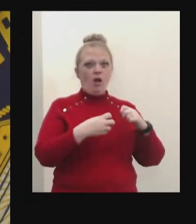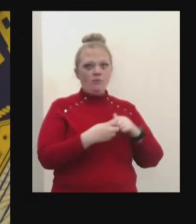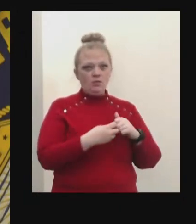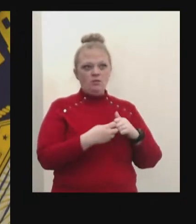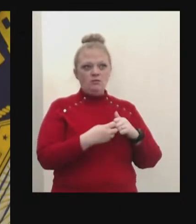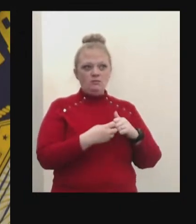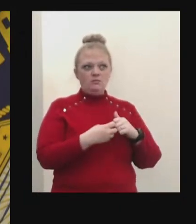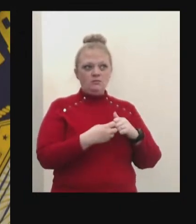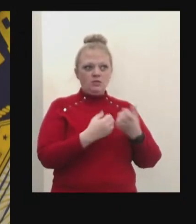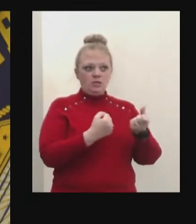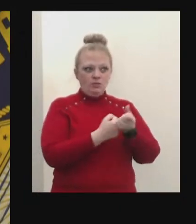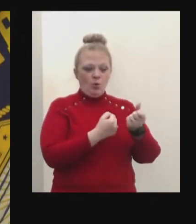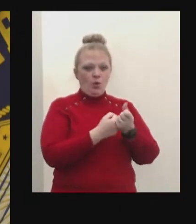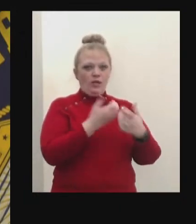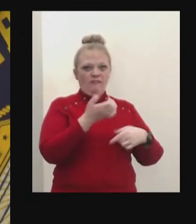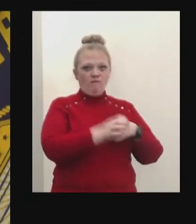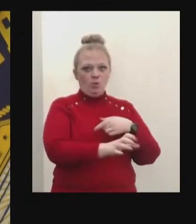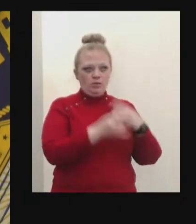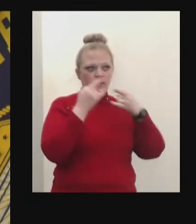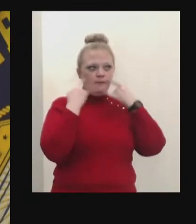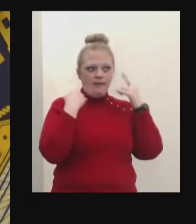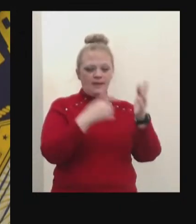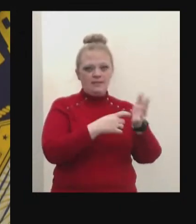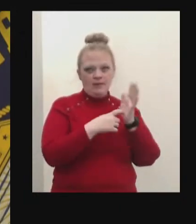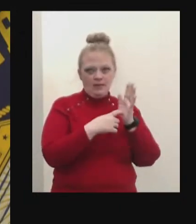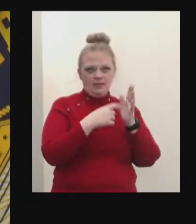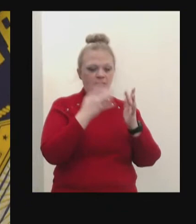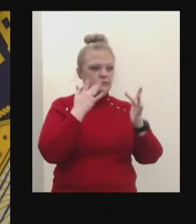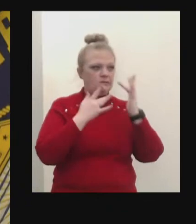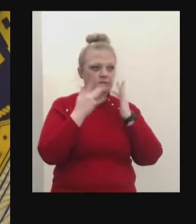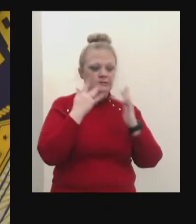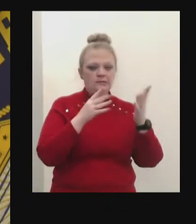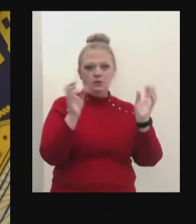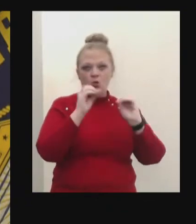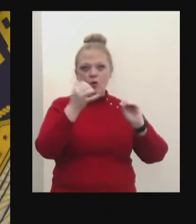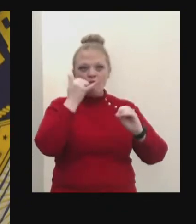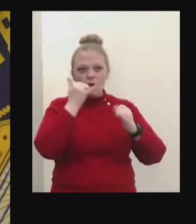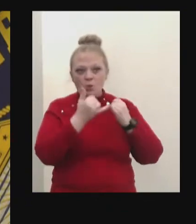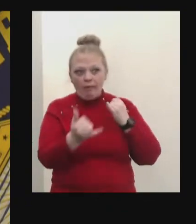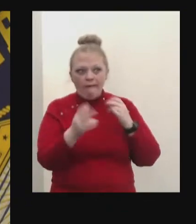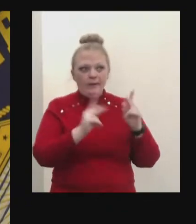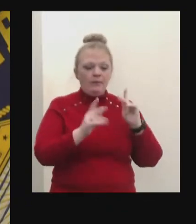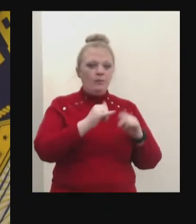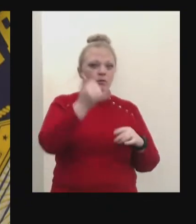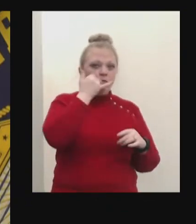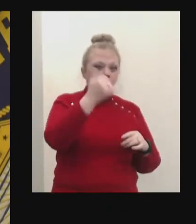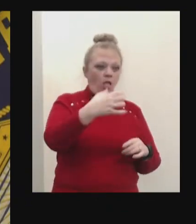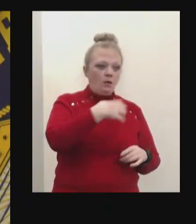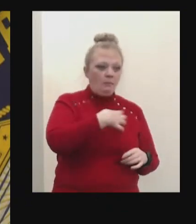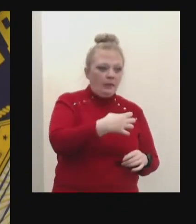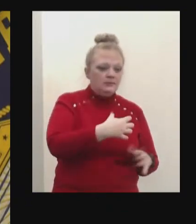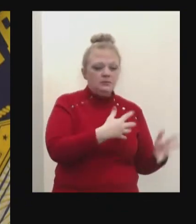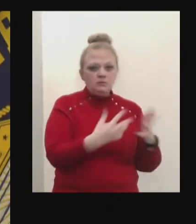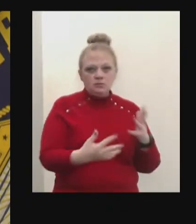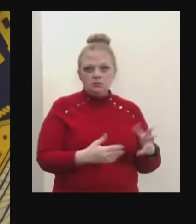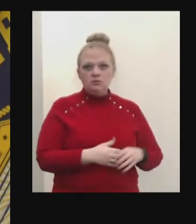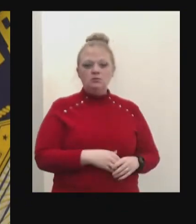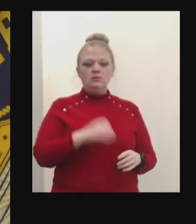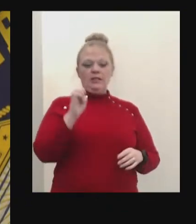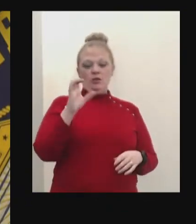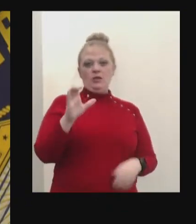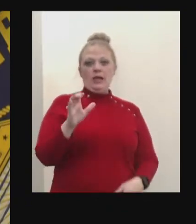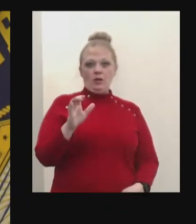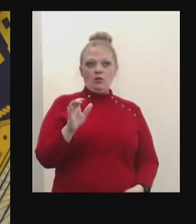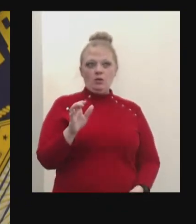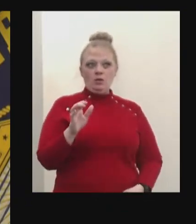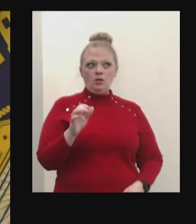lack of staffing, not having a hotline, so to speak, where people could call in with complaints. Erie County has been